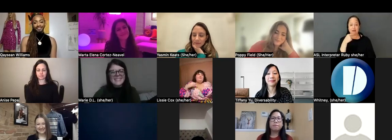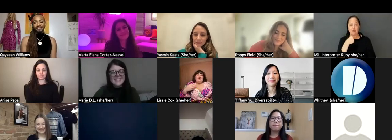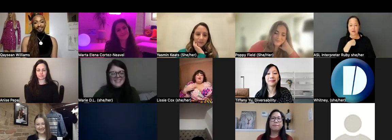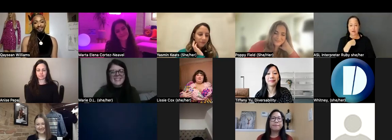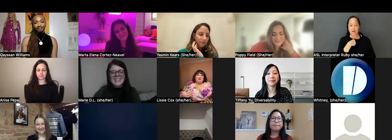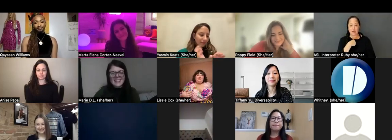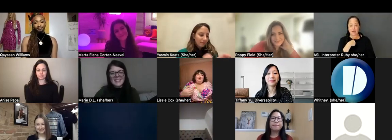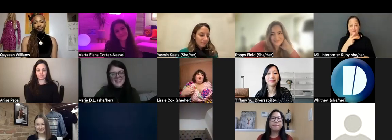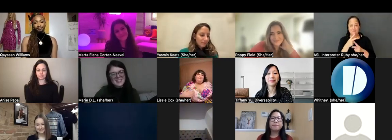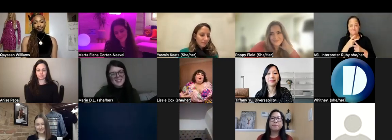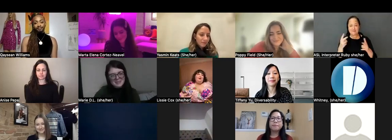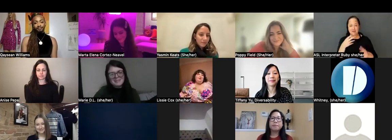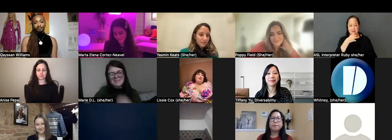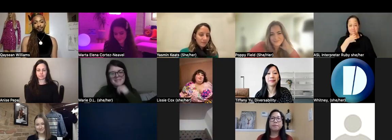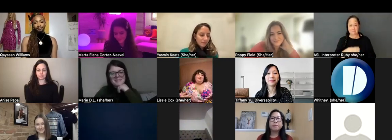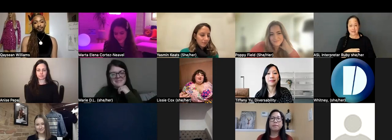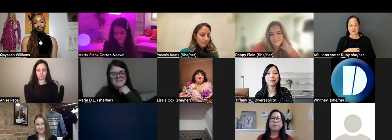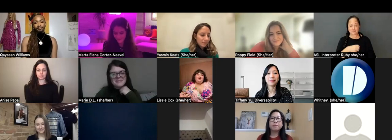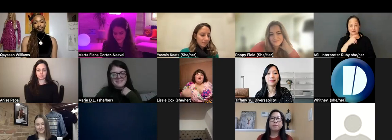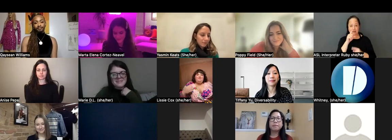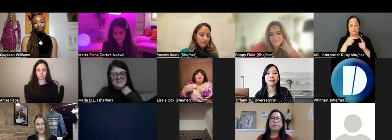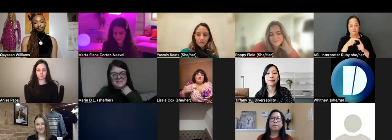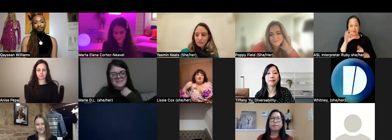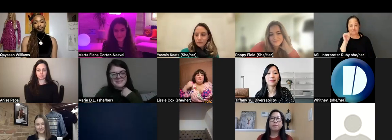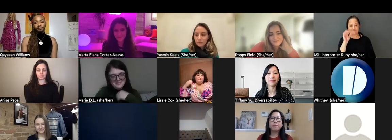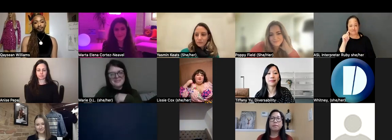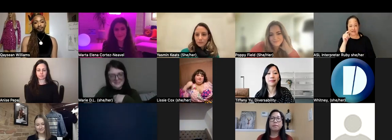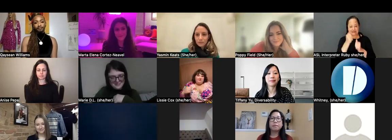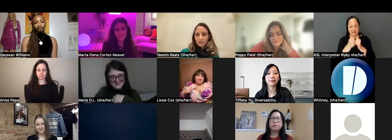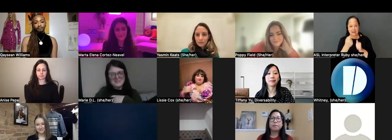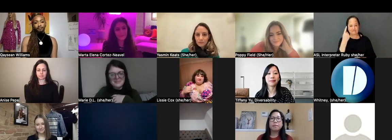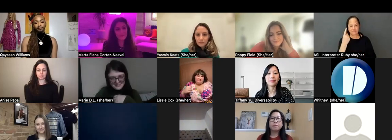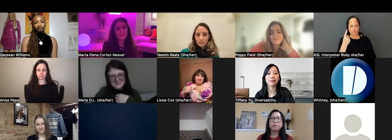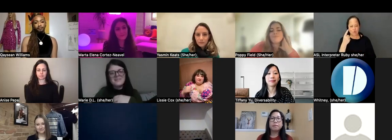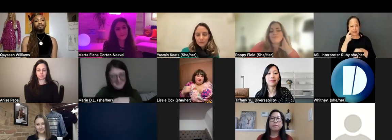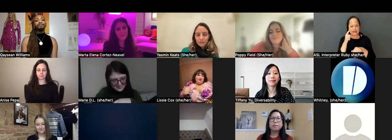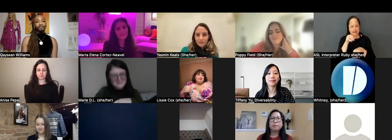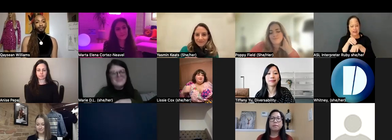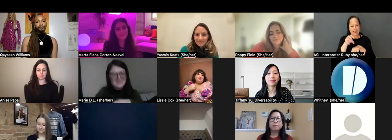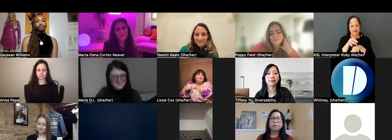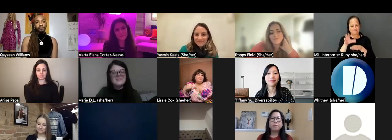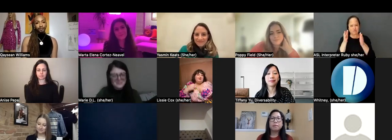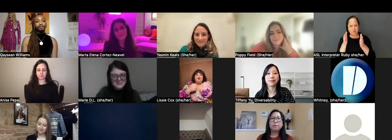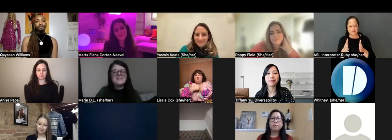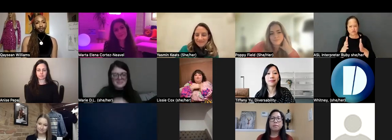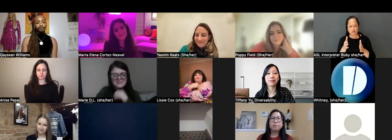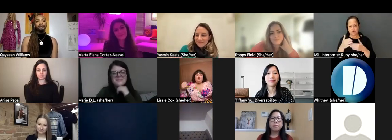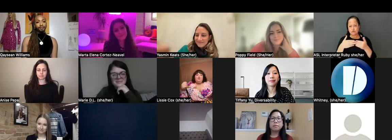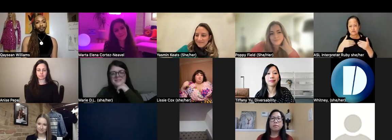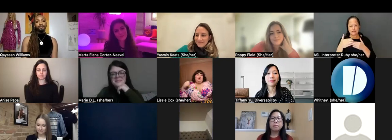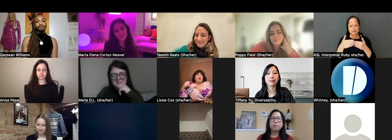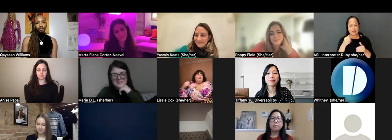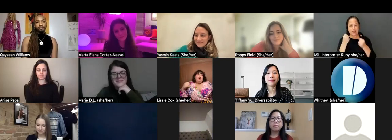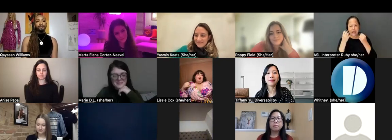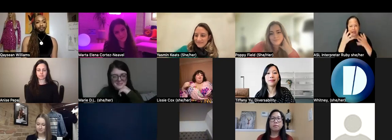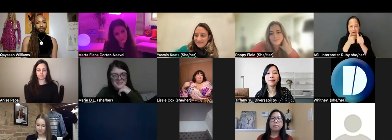very passionate about the fact that everybody is an influencer. It doesn't matter how many followers